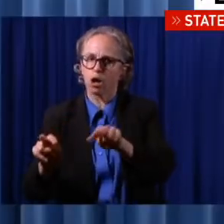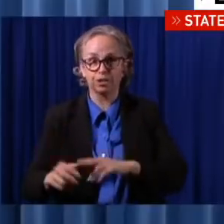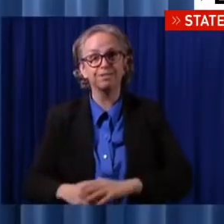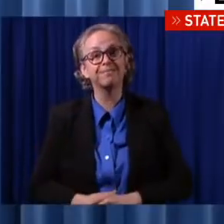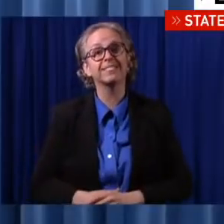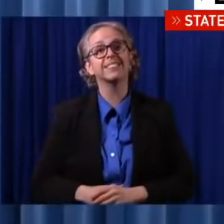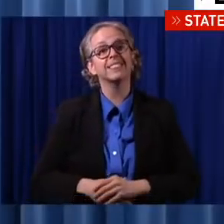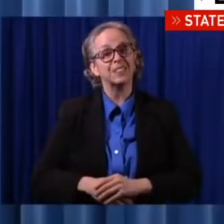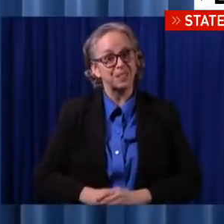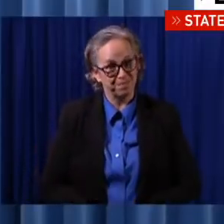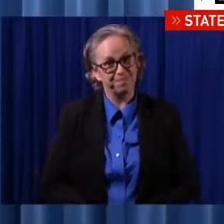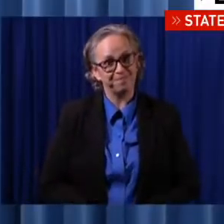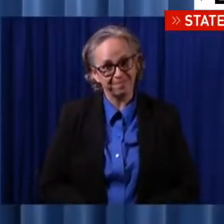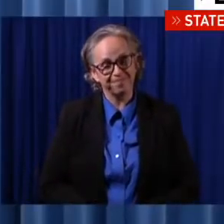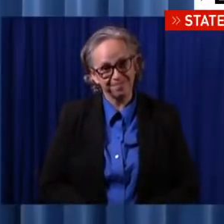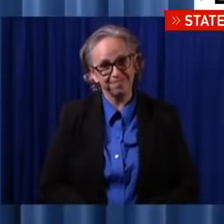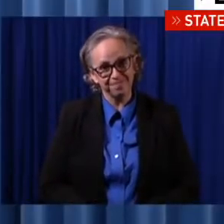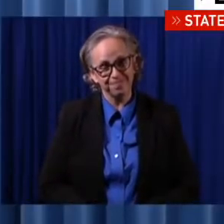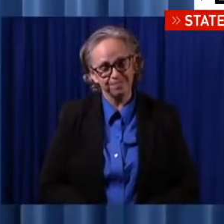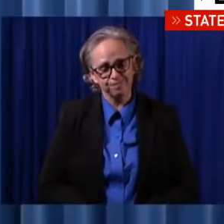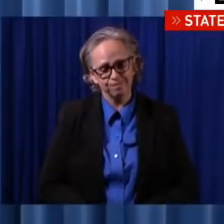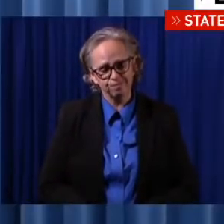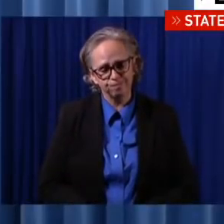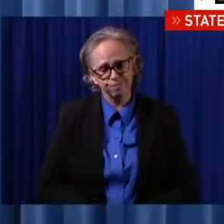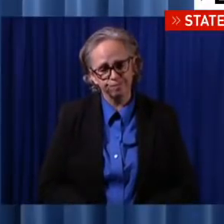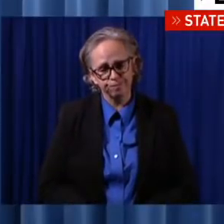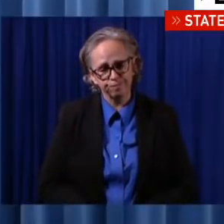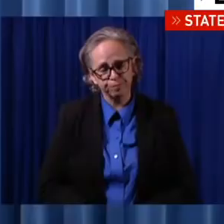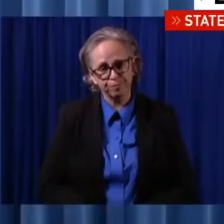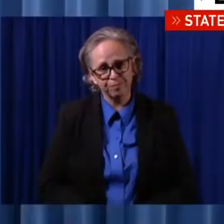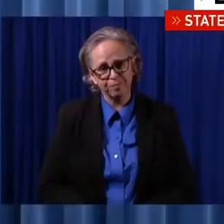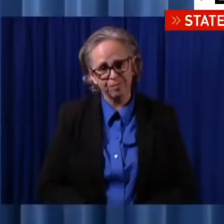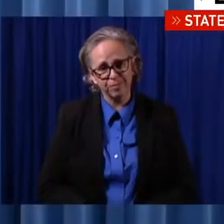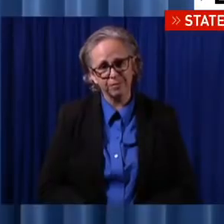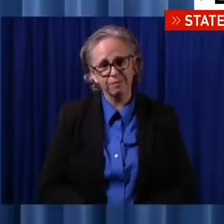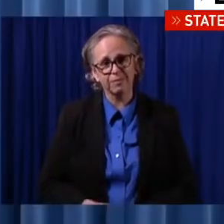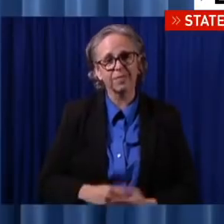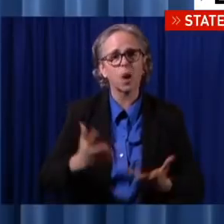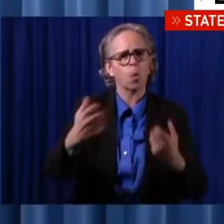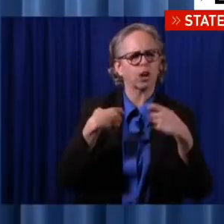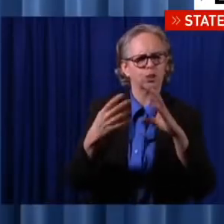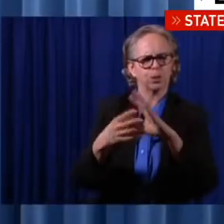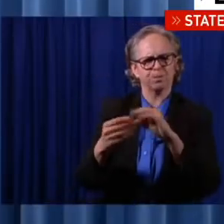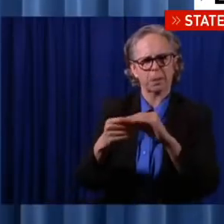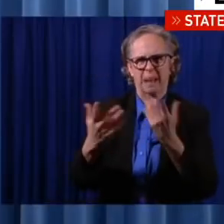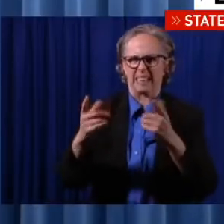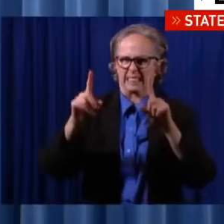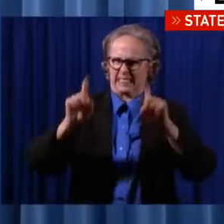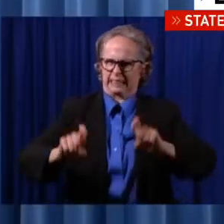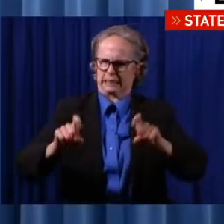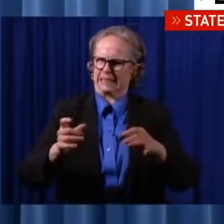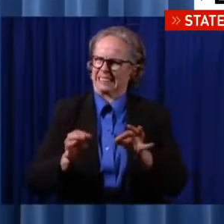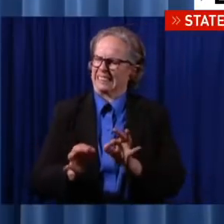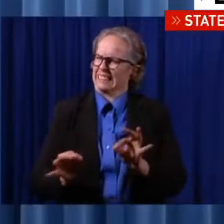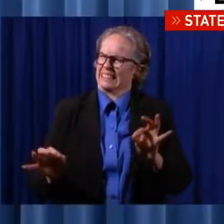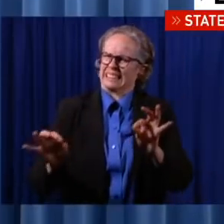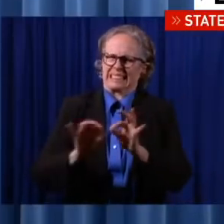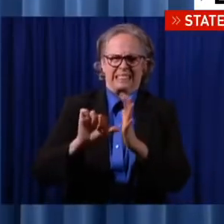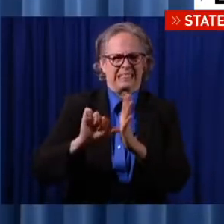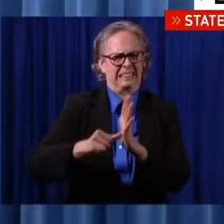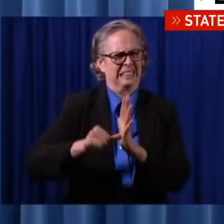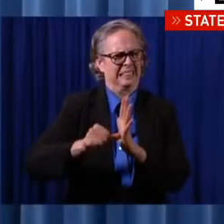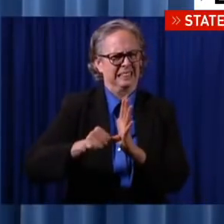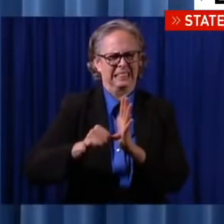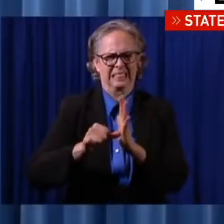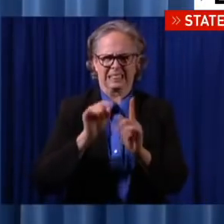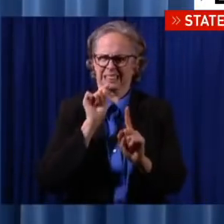We've talked about the importance of testing. and our efforts to